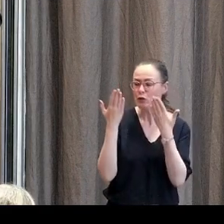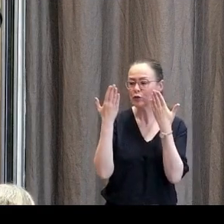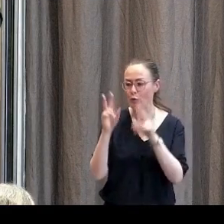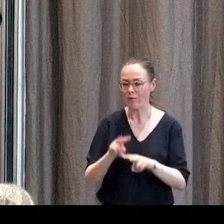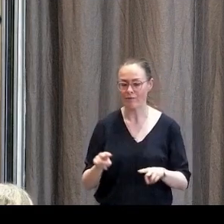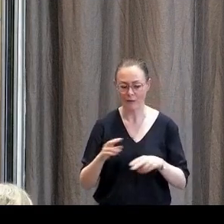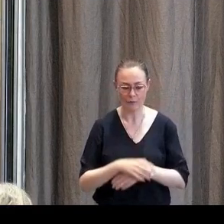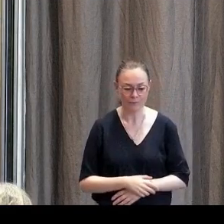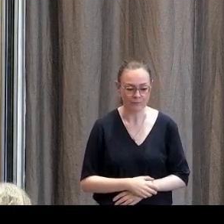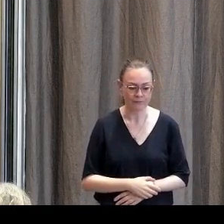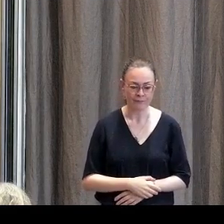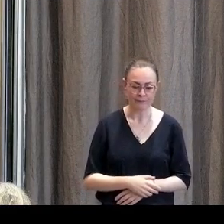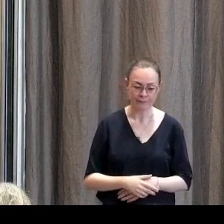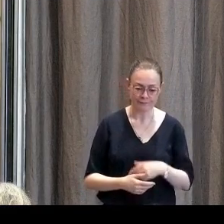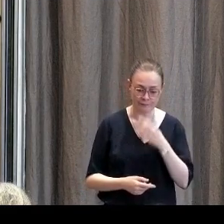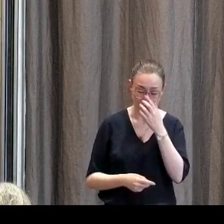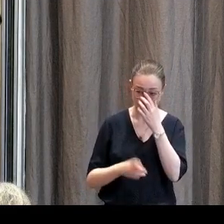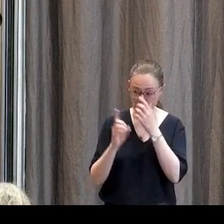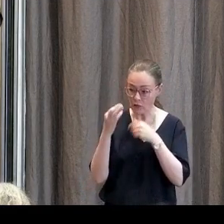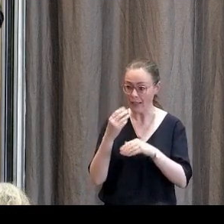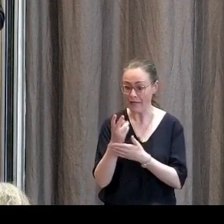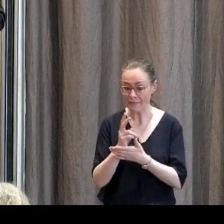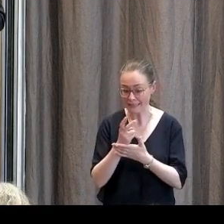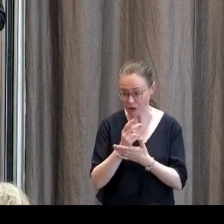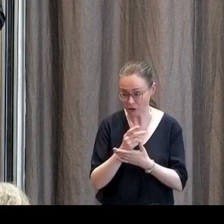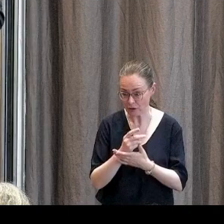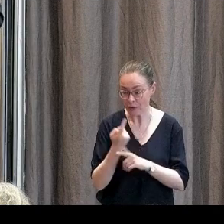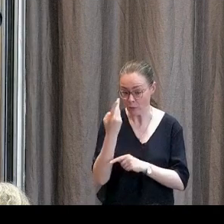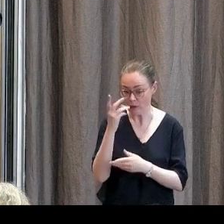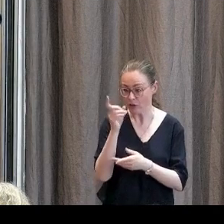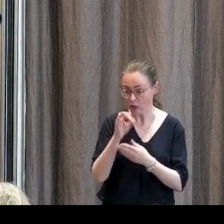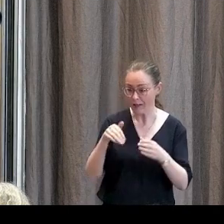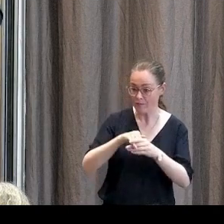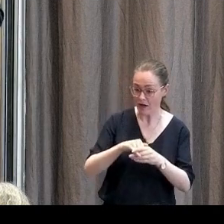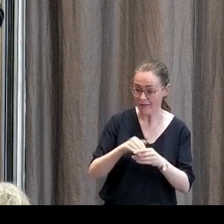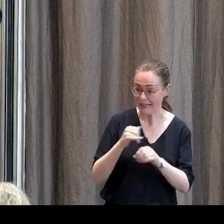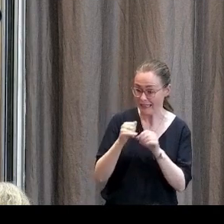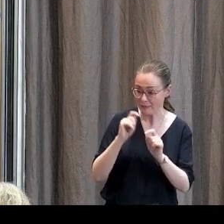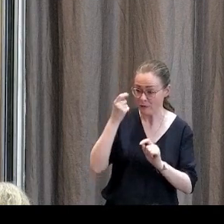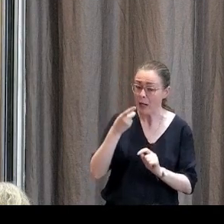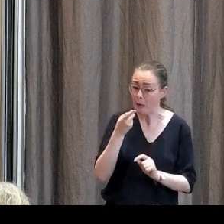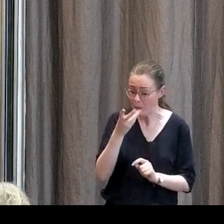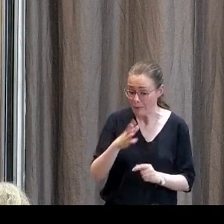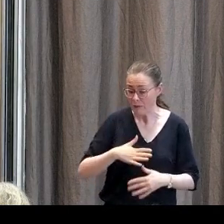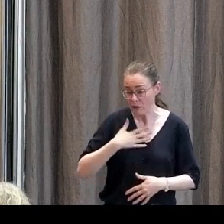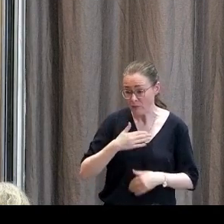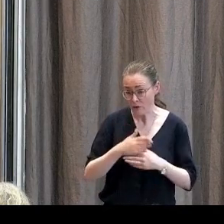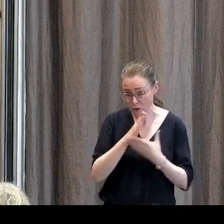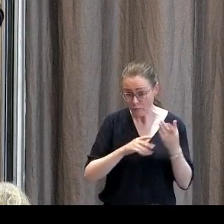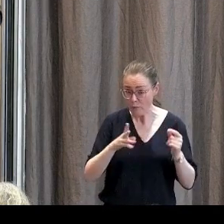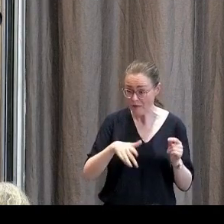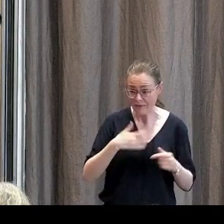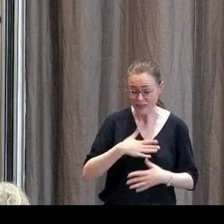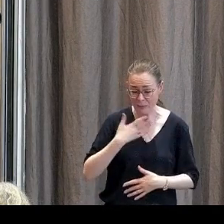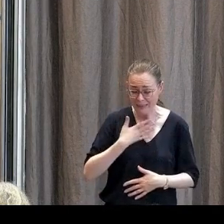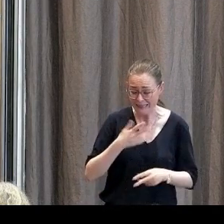of a dog having a seizure. This is one of the dogs that was enrolled in the clinical trial. It will be upsetting to some of you. So if